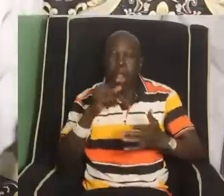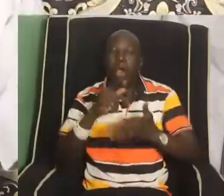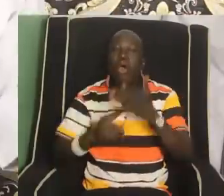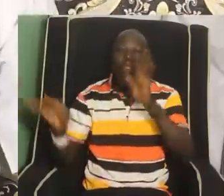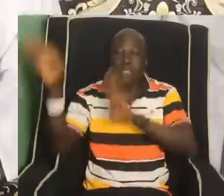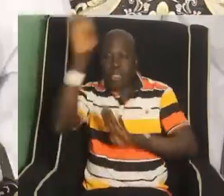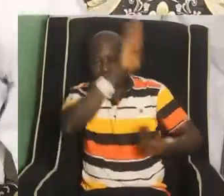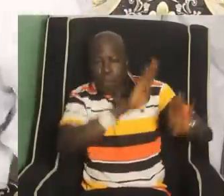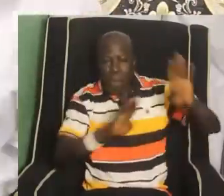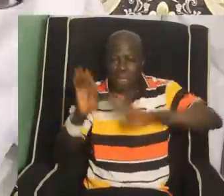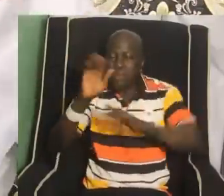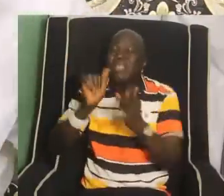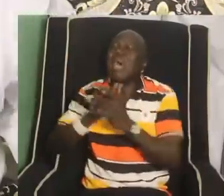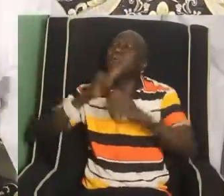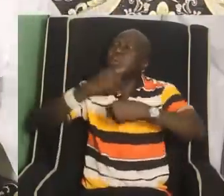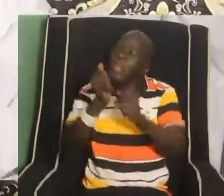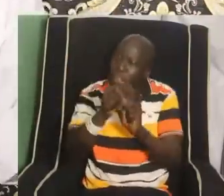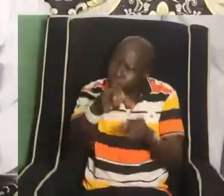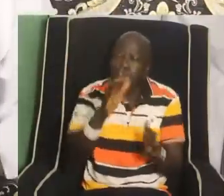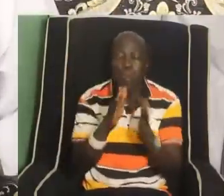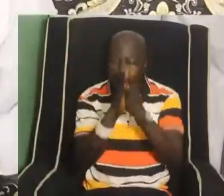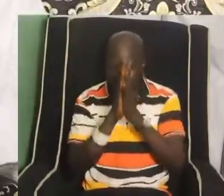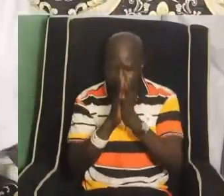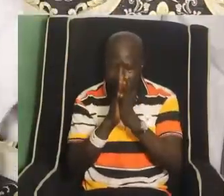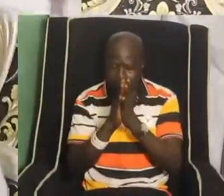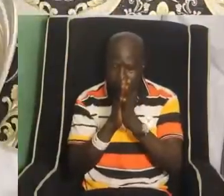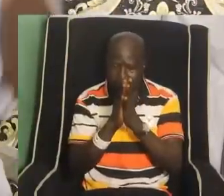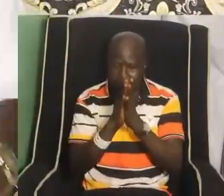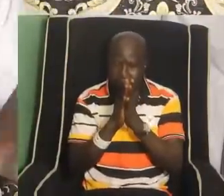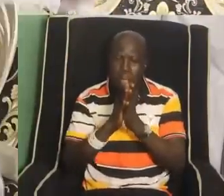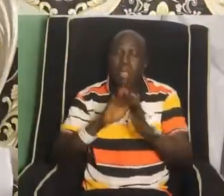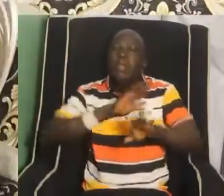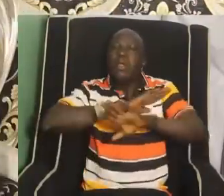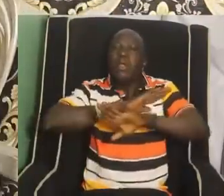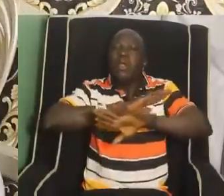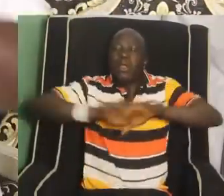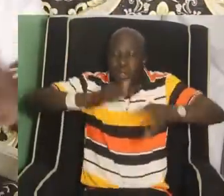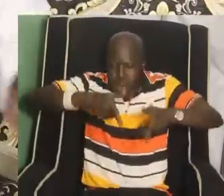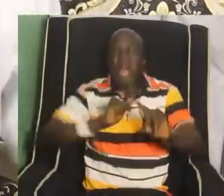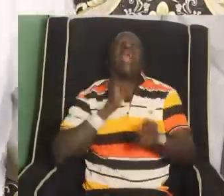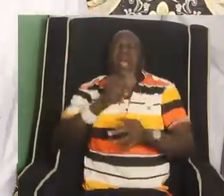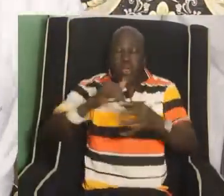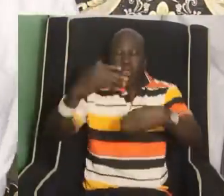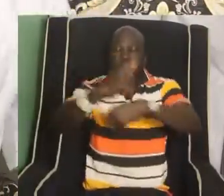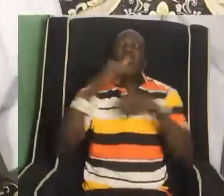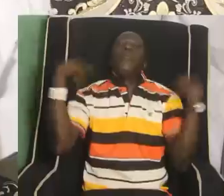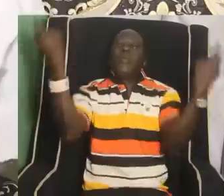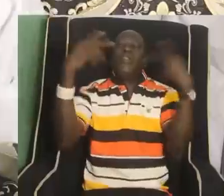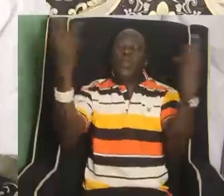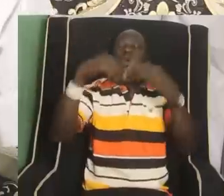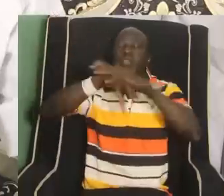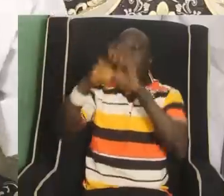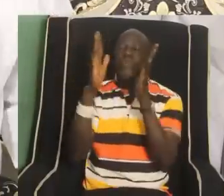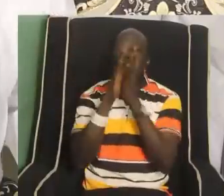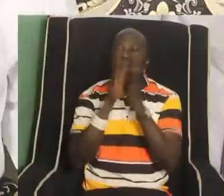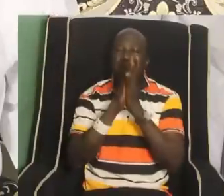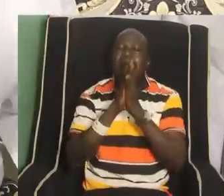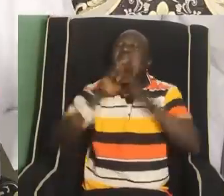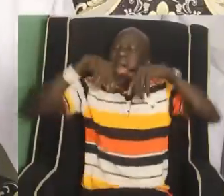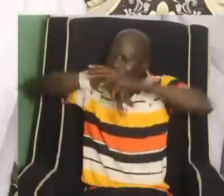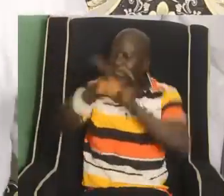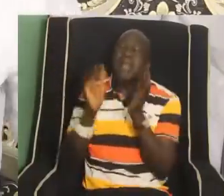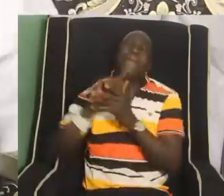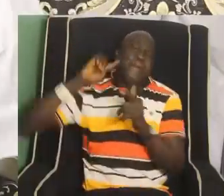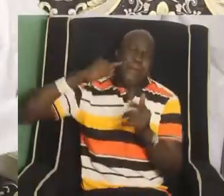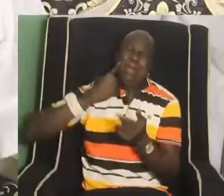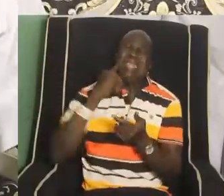Ogun ti jẹ́ kéèyàn ó gbàdúrà. The person don't make one to pray. Tí ò kí jẹ́ kéèyàn ó jèrè àdúrà. I will not make you to take the reward of prayer. Ogun ọ̀tá tó kọrọ